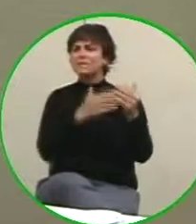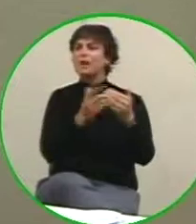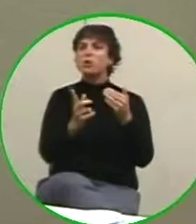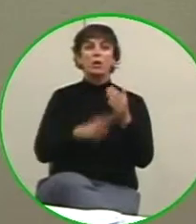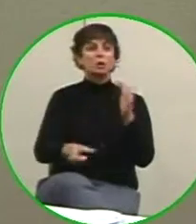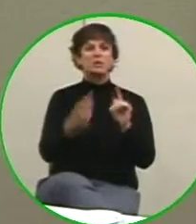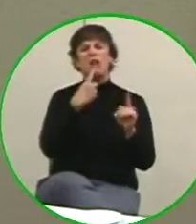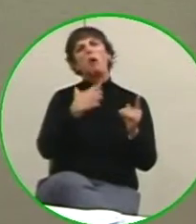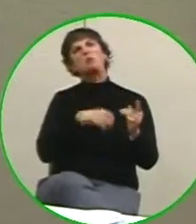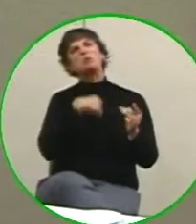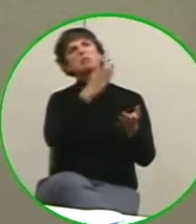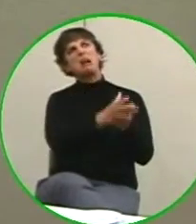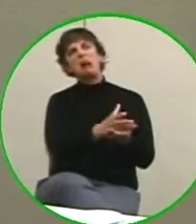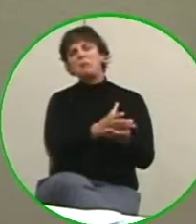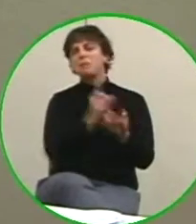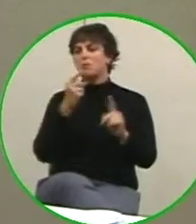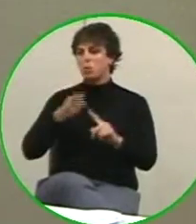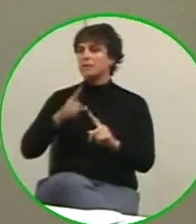say, they work.